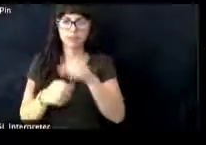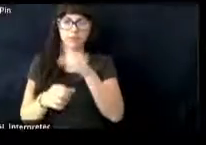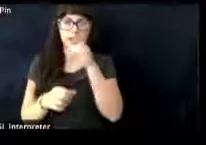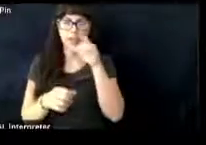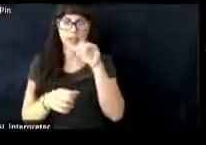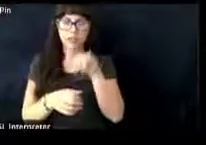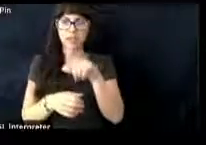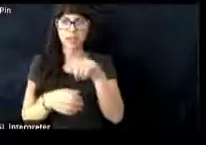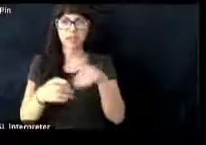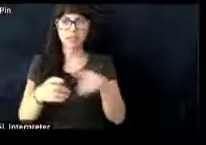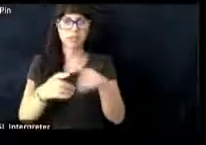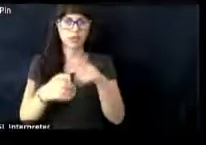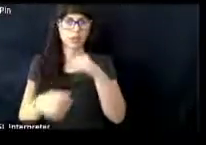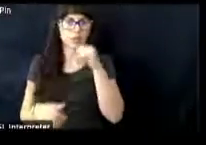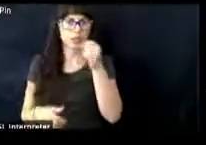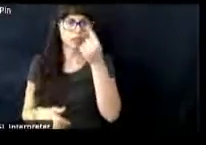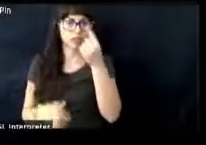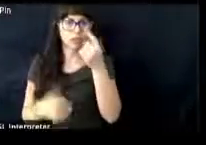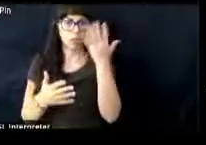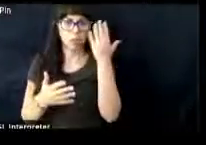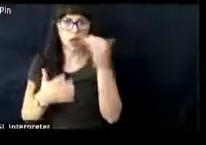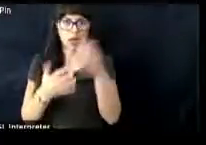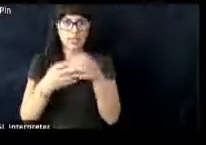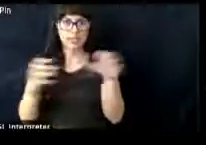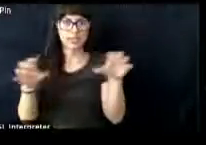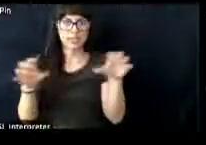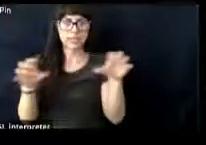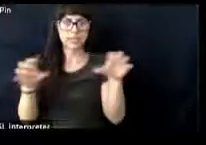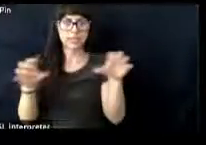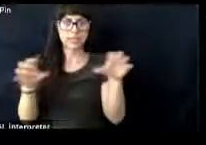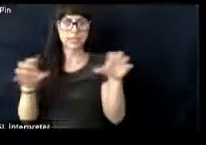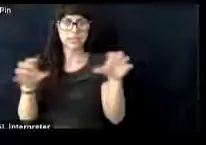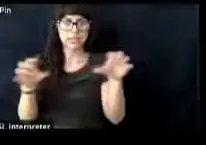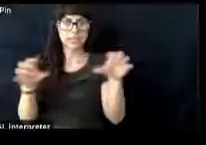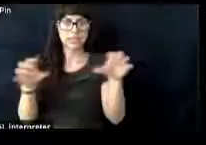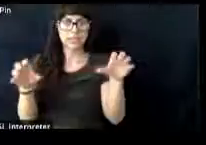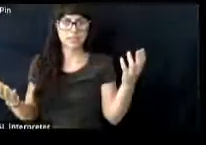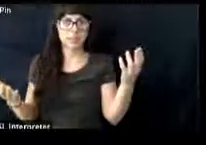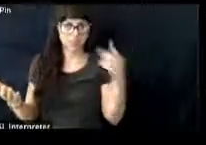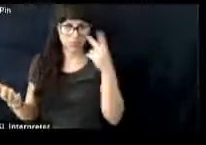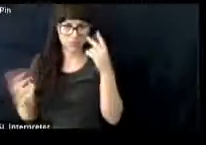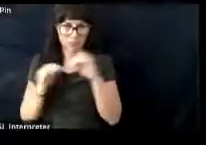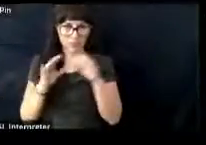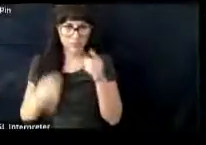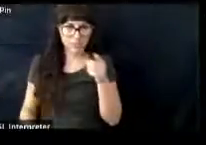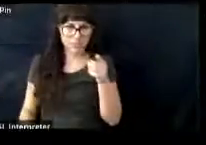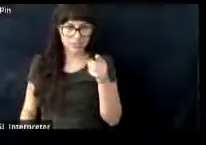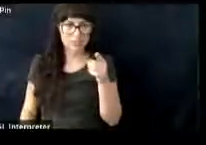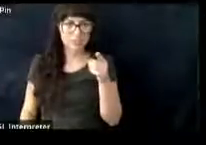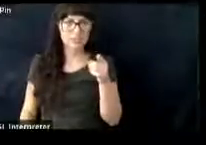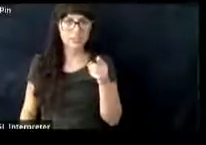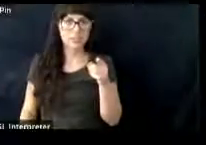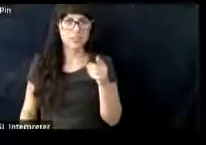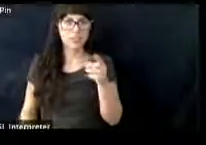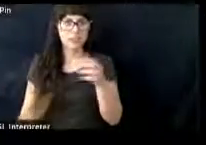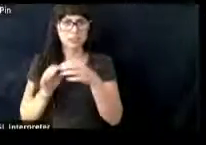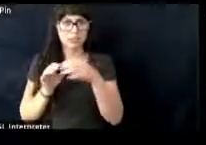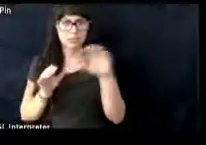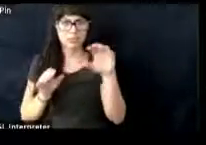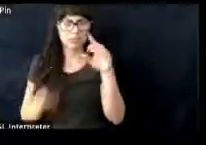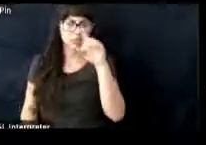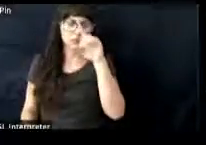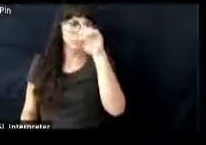don't understand why they're split up actually the way it's split up. As you can see, they're kind of goofy. And so if I'm looking